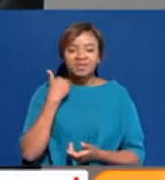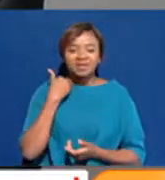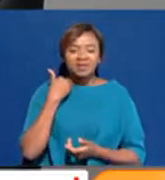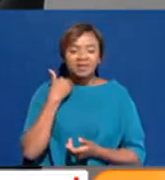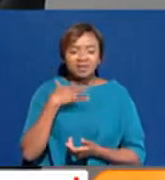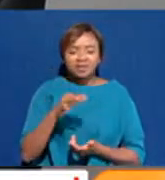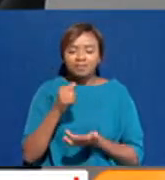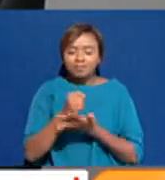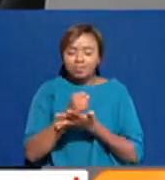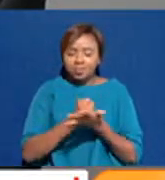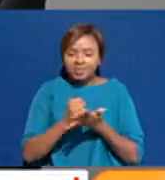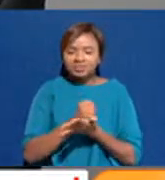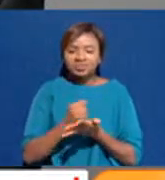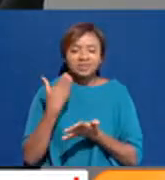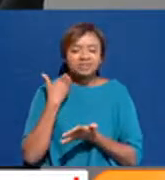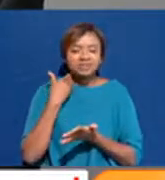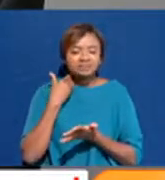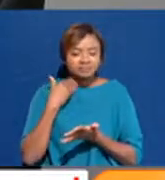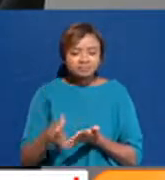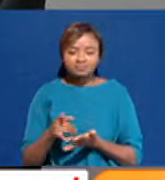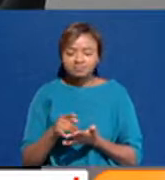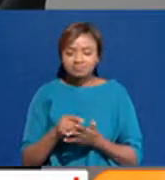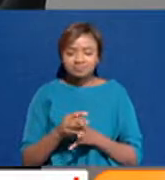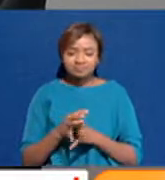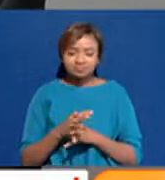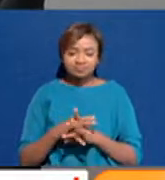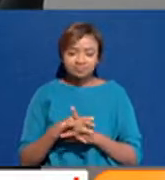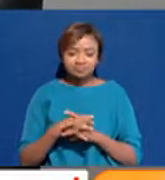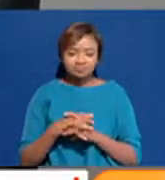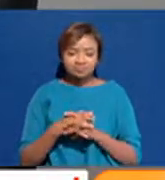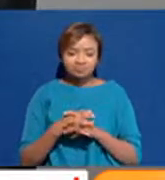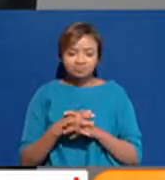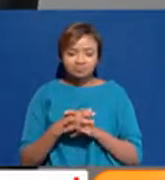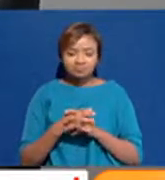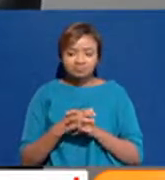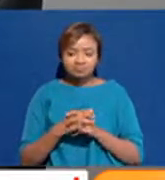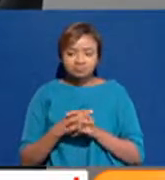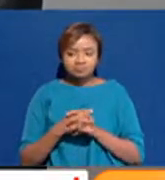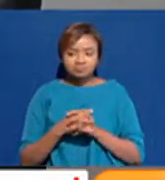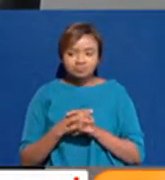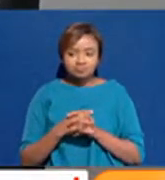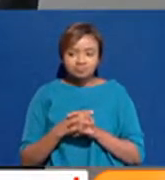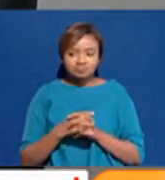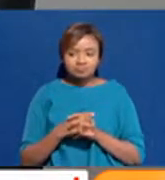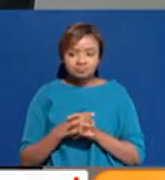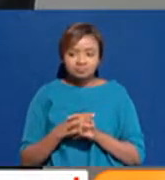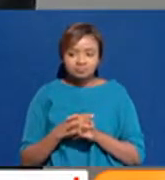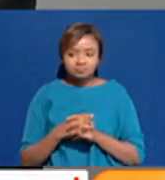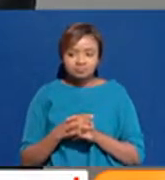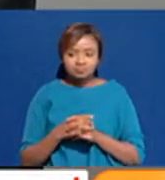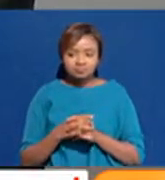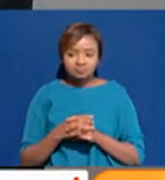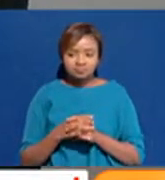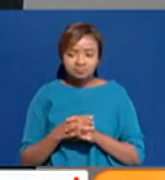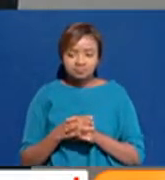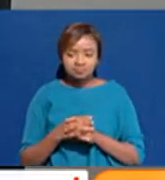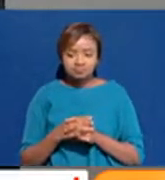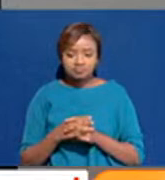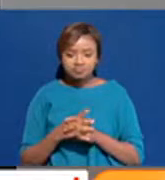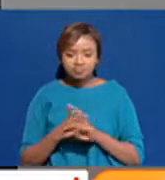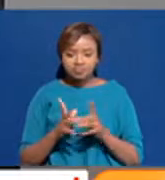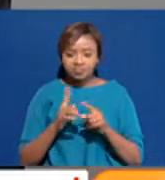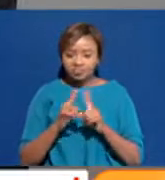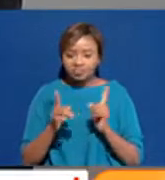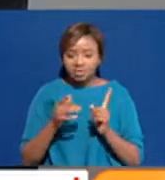to avoid. A vindictive, but I wouldn't want to tread into whether or